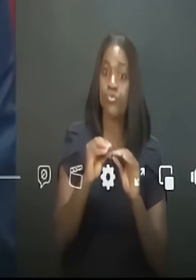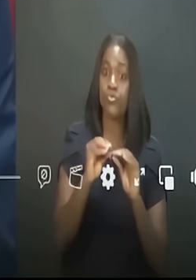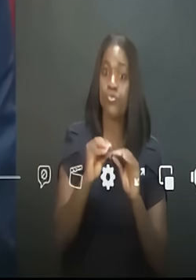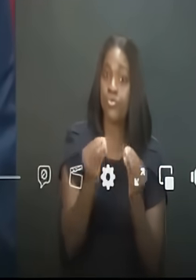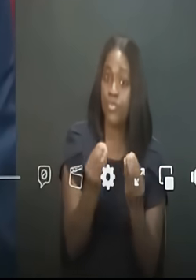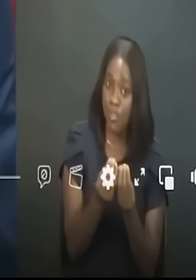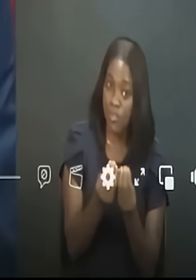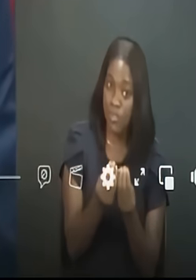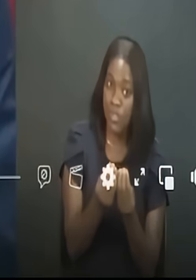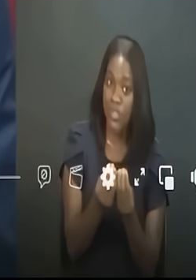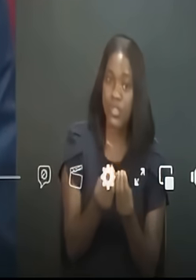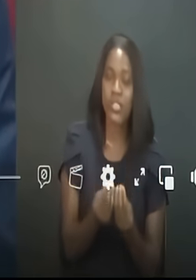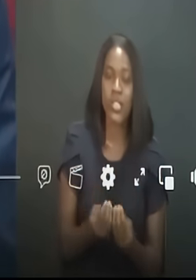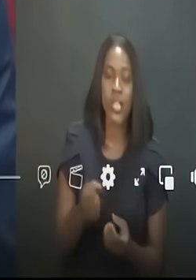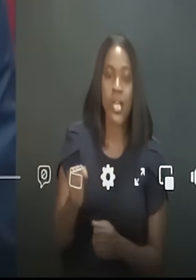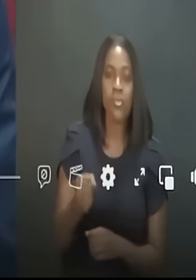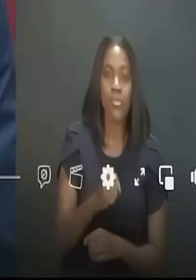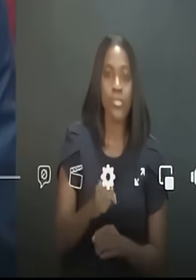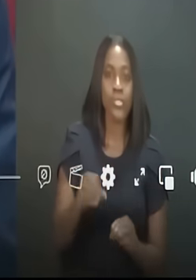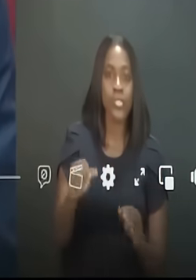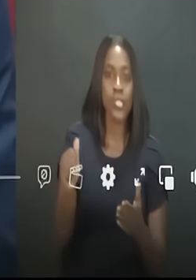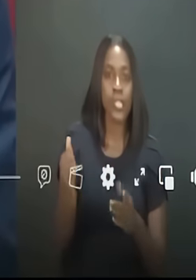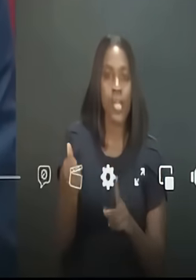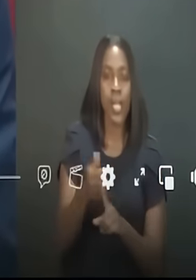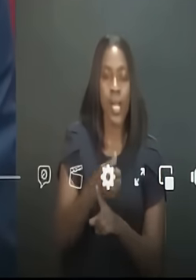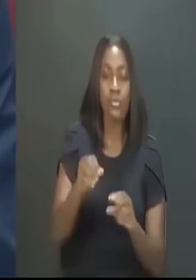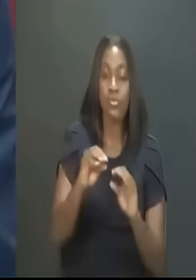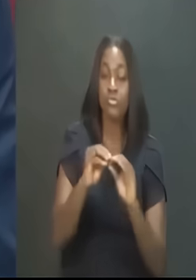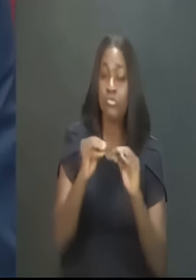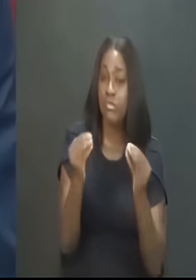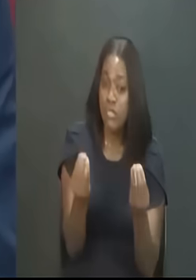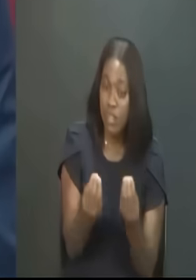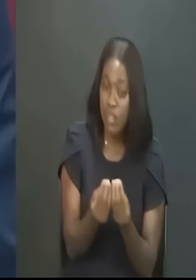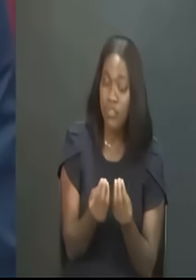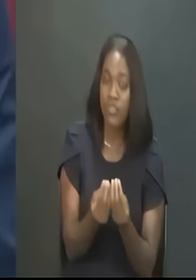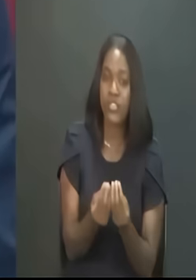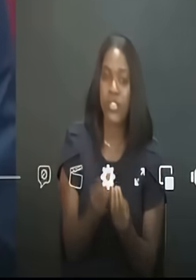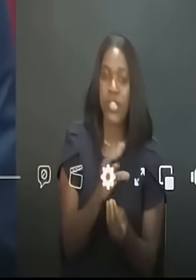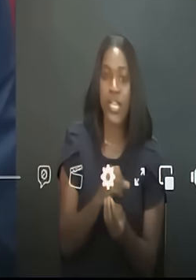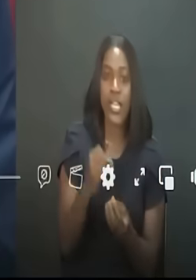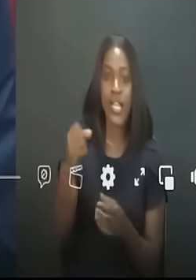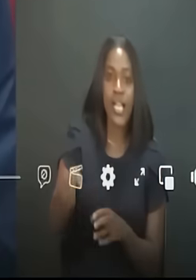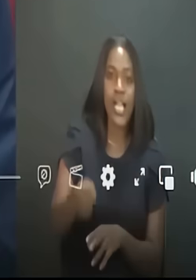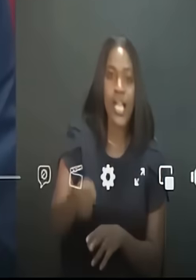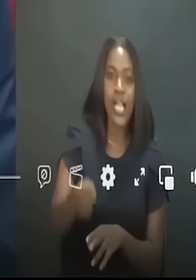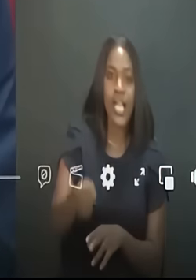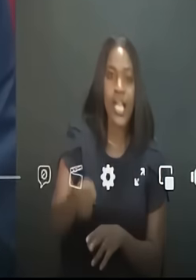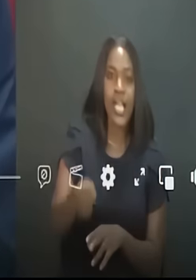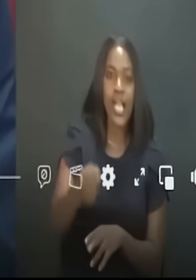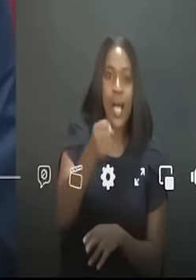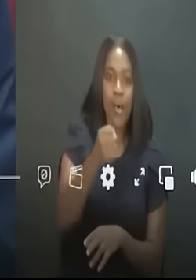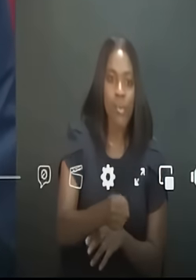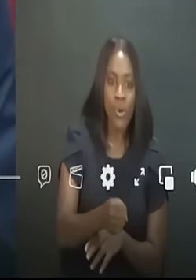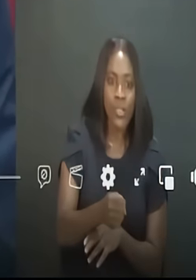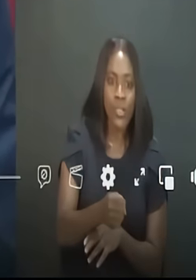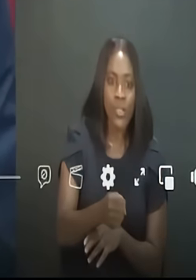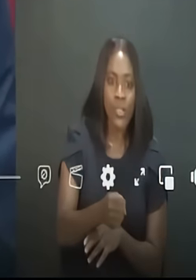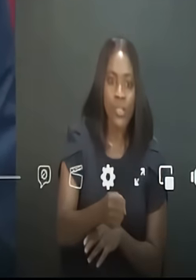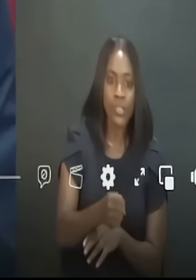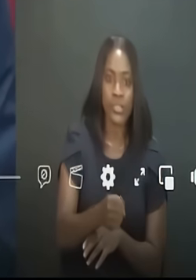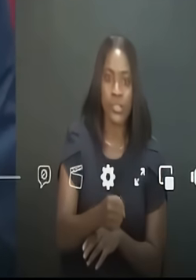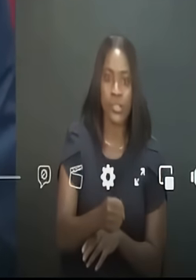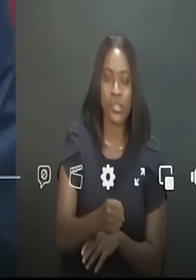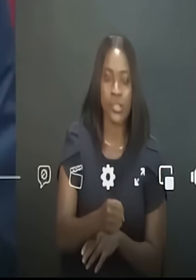office, and they recruited not going through the proper recruitment channels